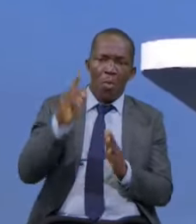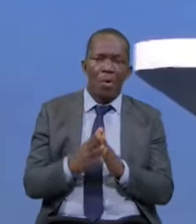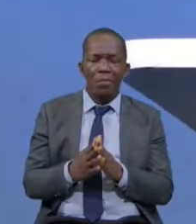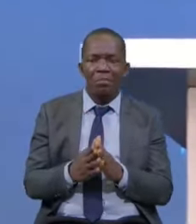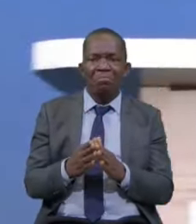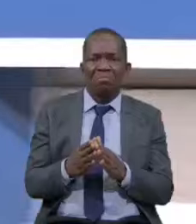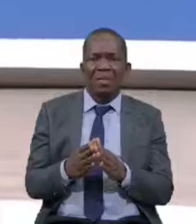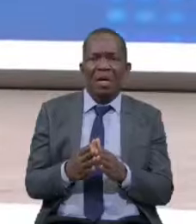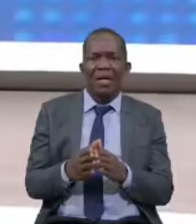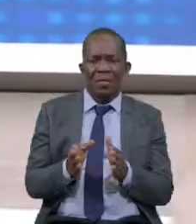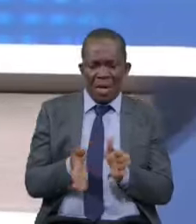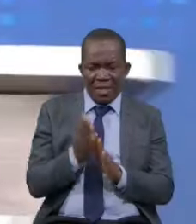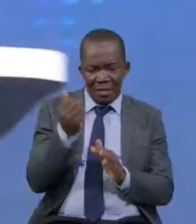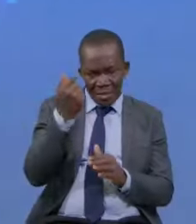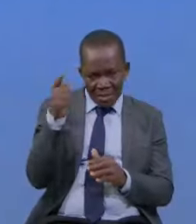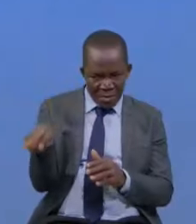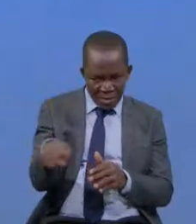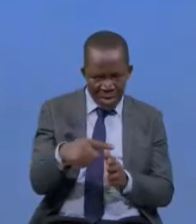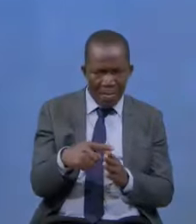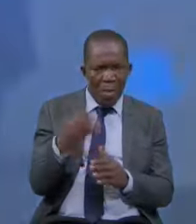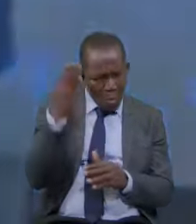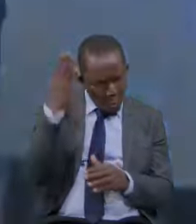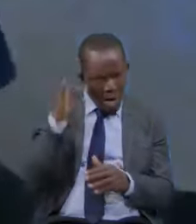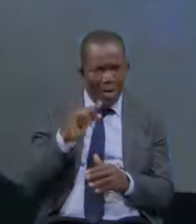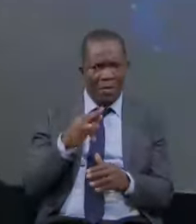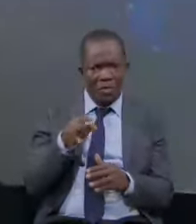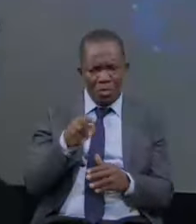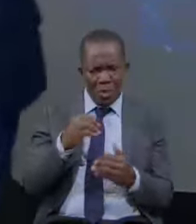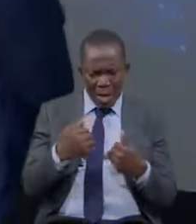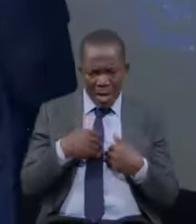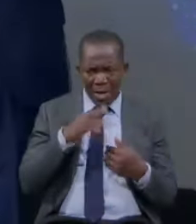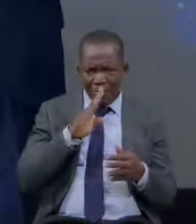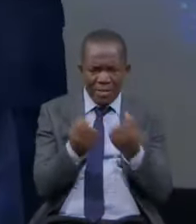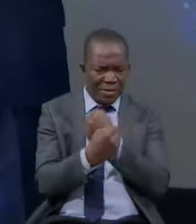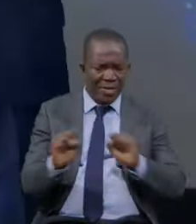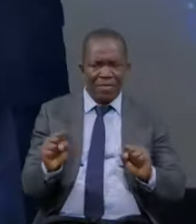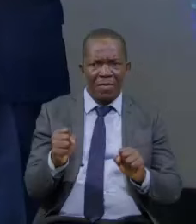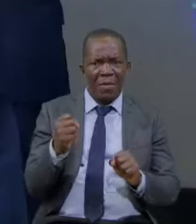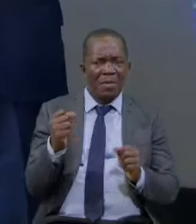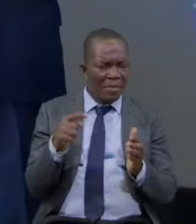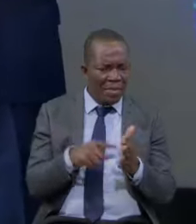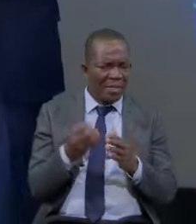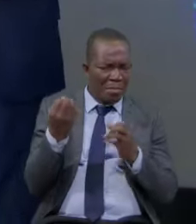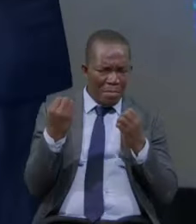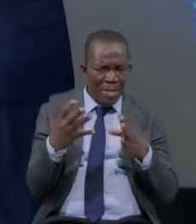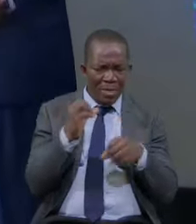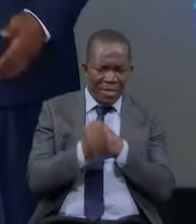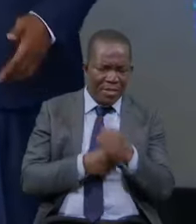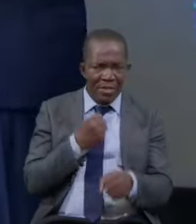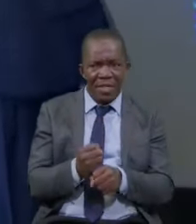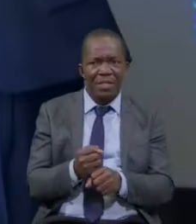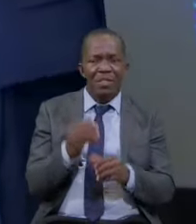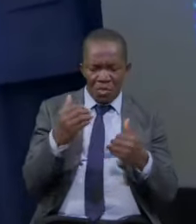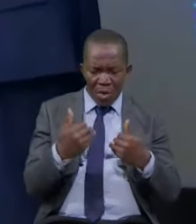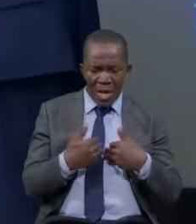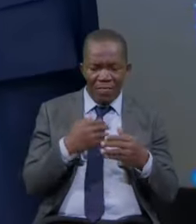a Christian for all these years, you've had the word of his grace all these years, the same thing I